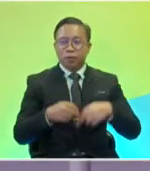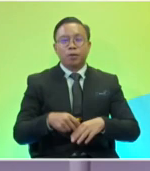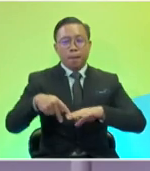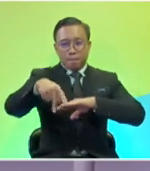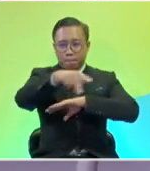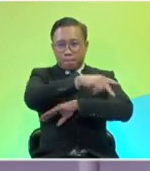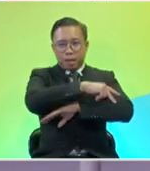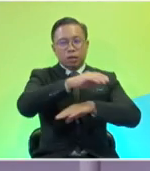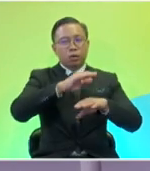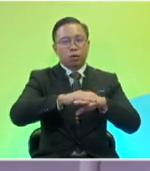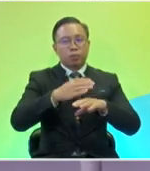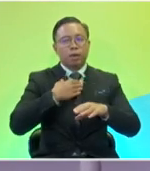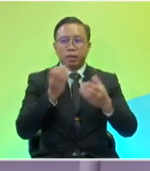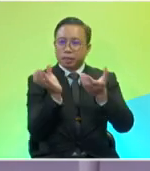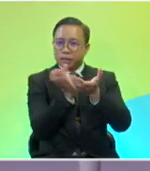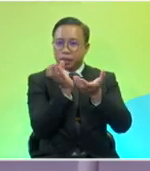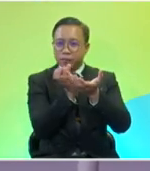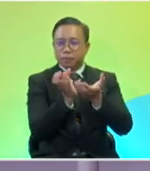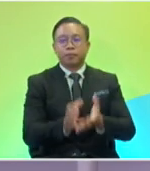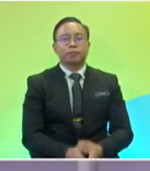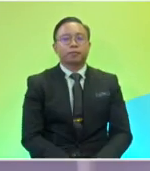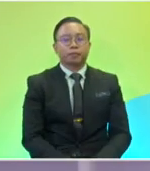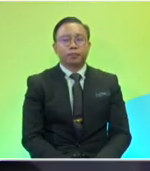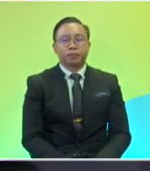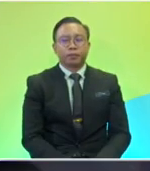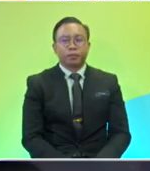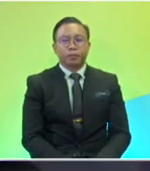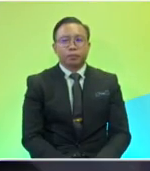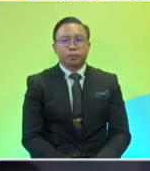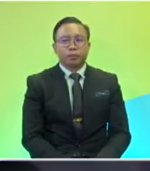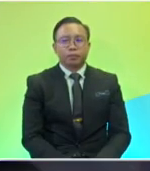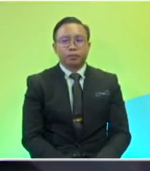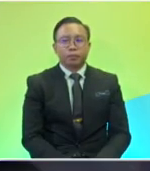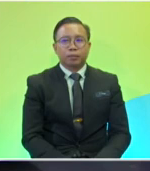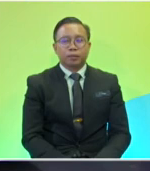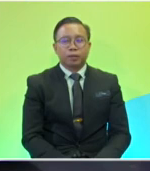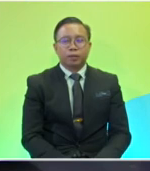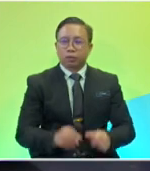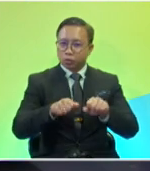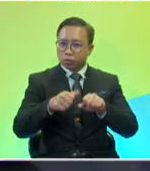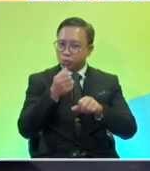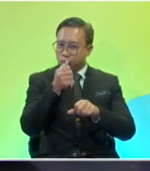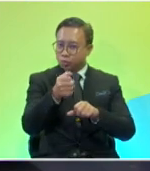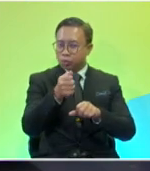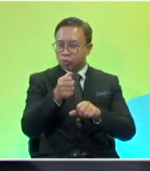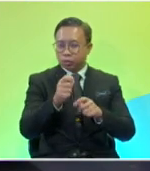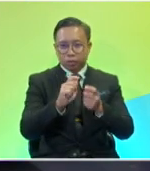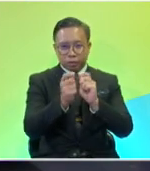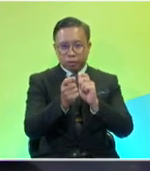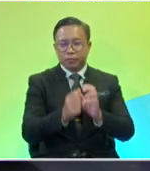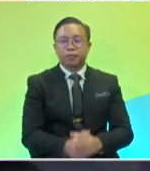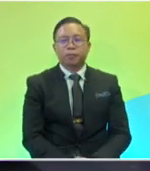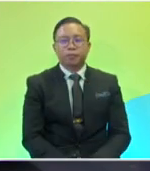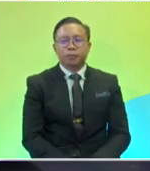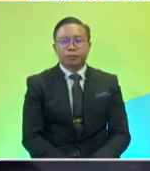picture on my bingo yes. cards. Okay. Okay. It's so your turn. It's my turn. Hopefully. Hopefully,